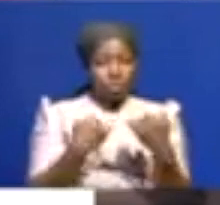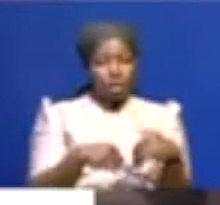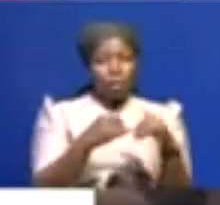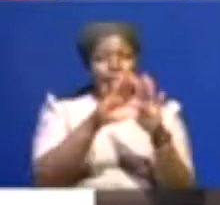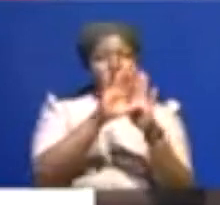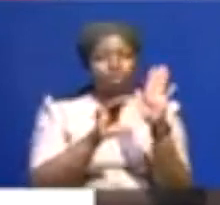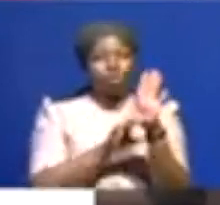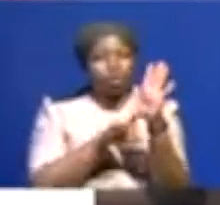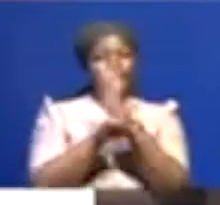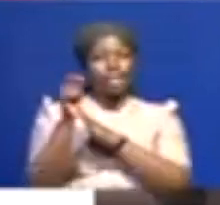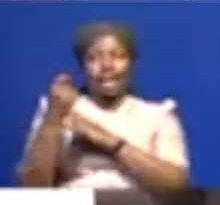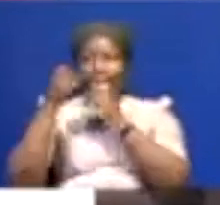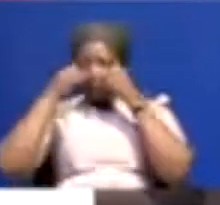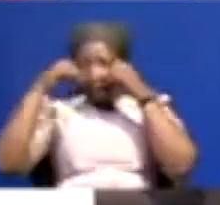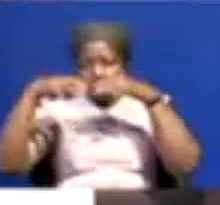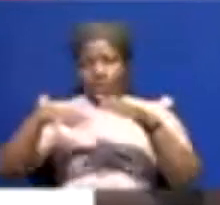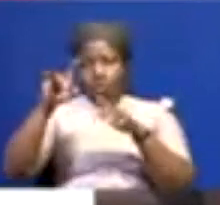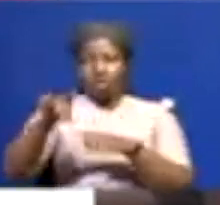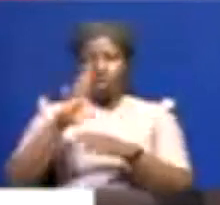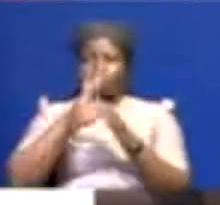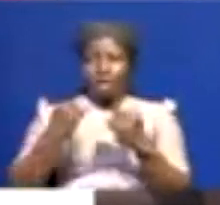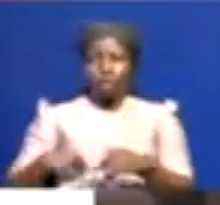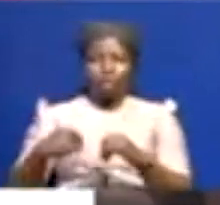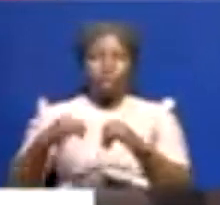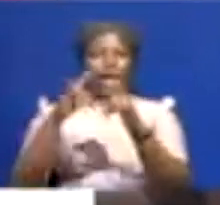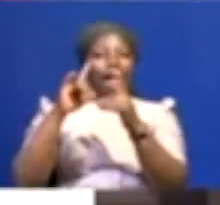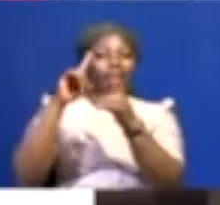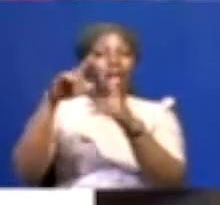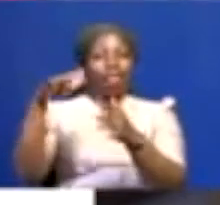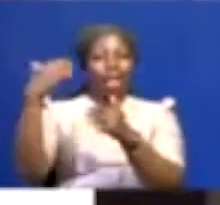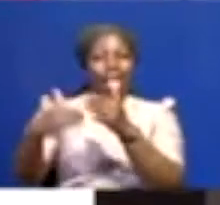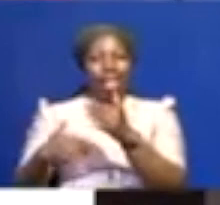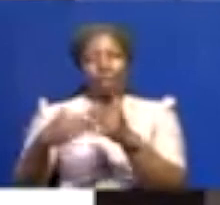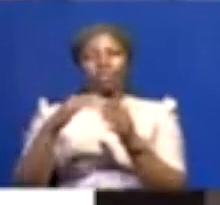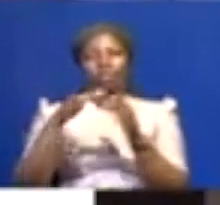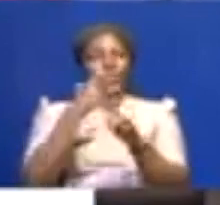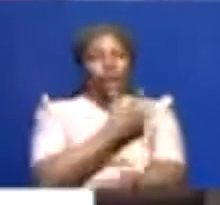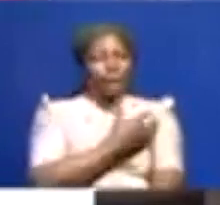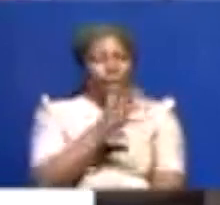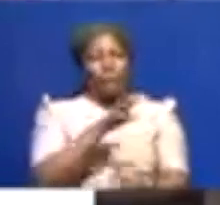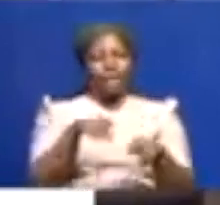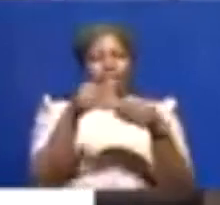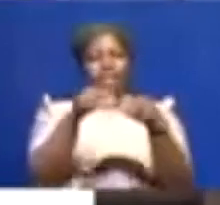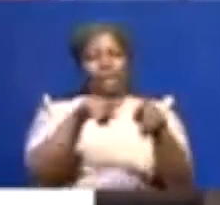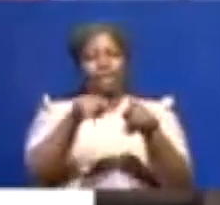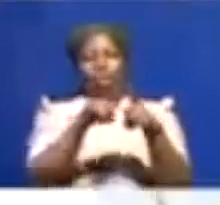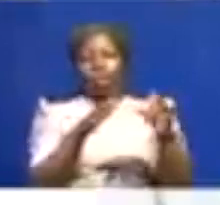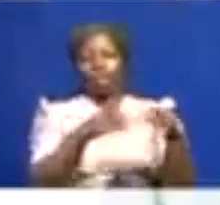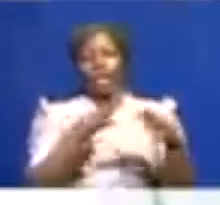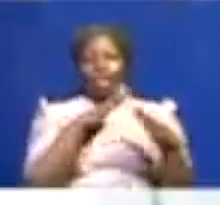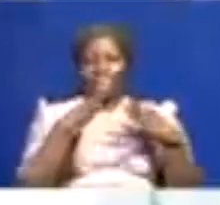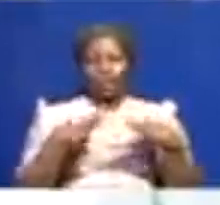should be implemented to the latter so as to empower and give governance and to the community and the people wale wako pale